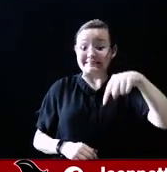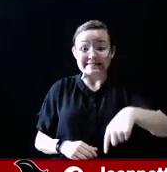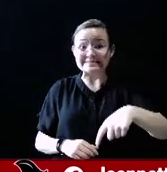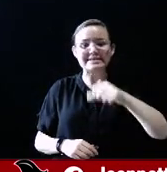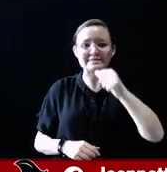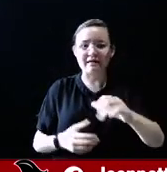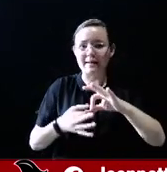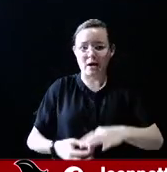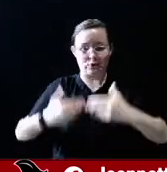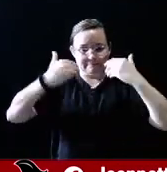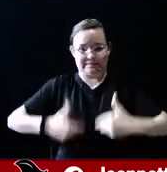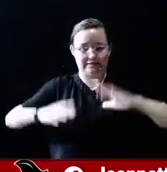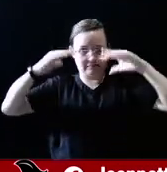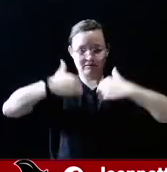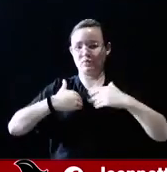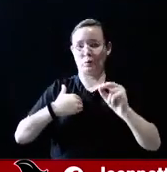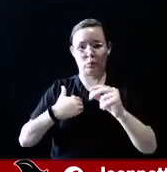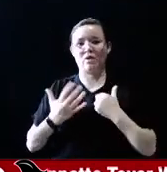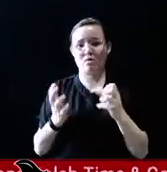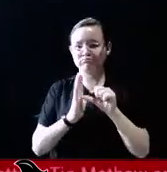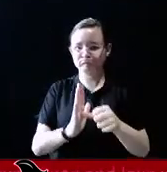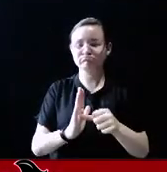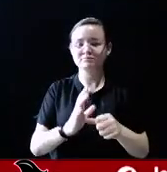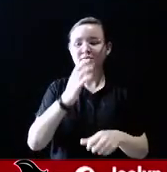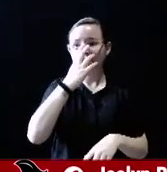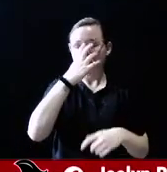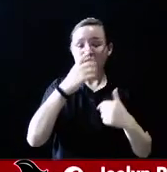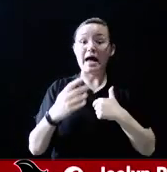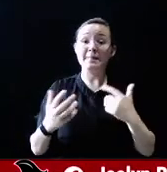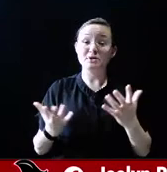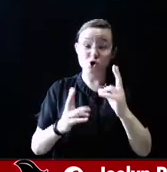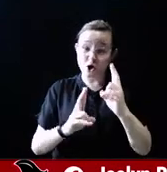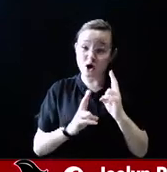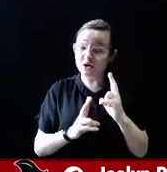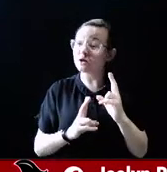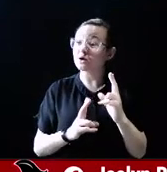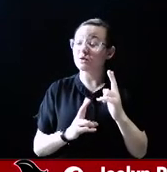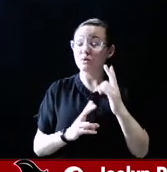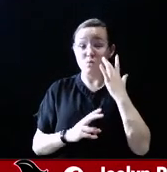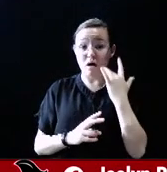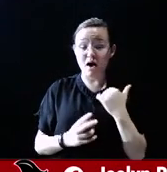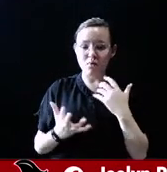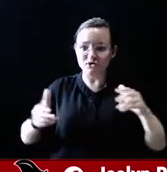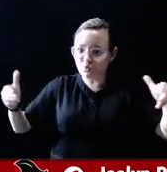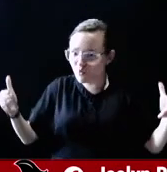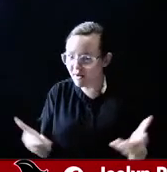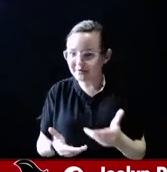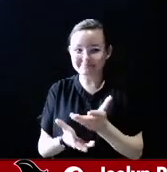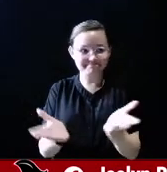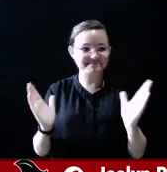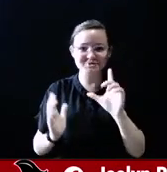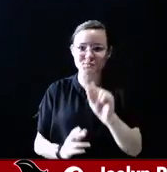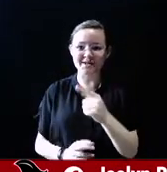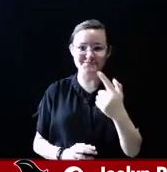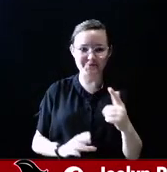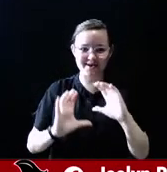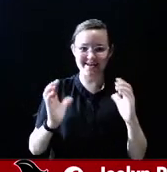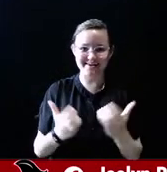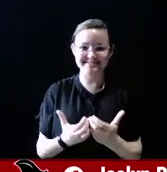sure to emphasize that. I am honored to welcome all of the wonderful graduates of Goose Creek Memorial's class of 2021.